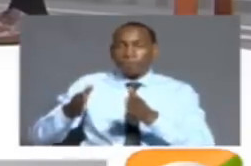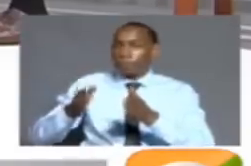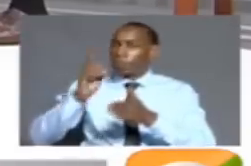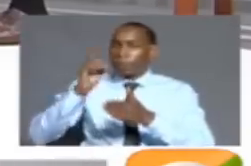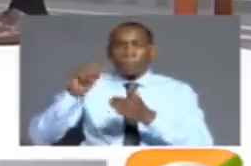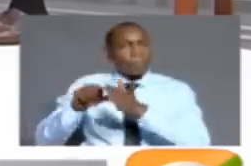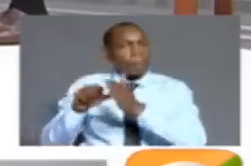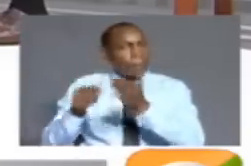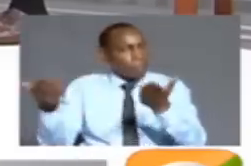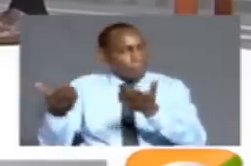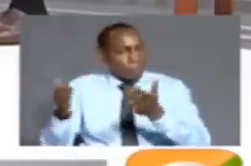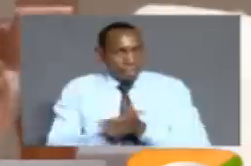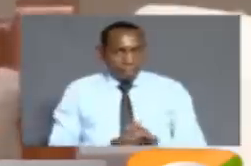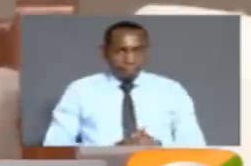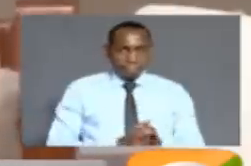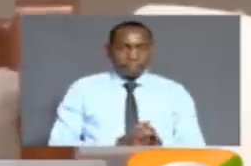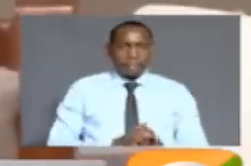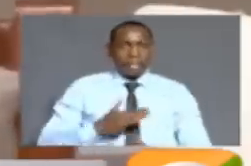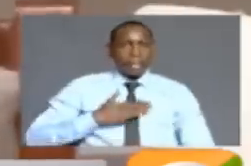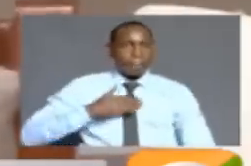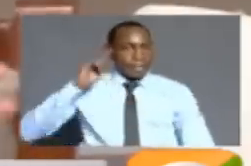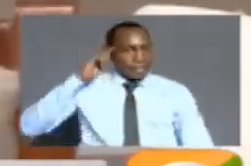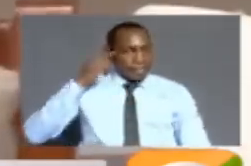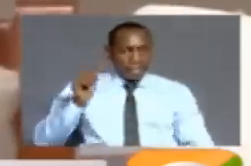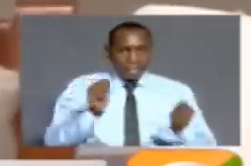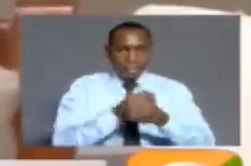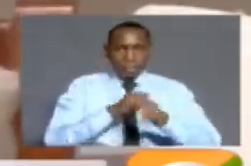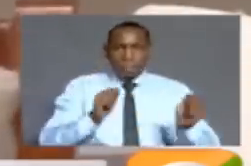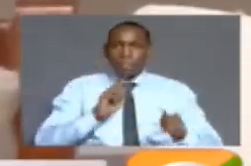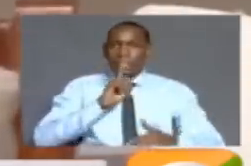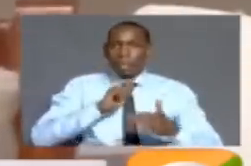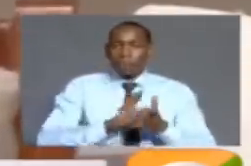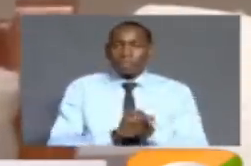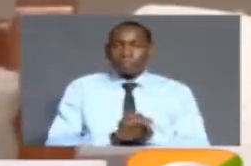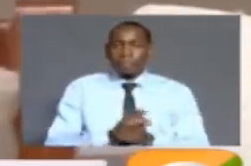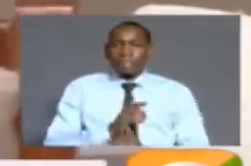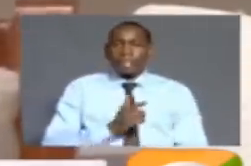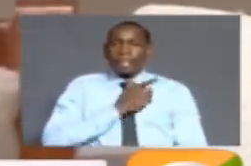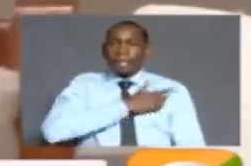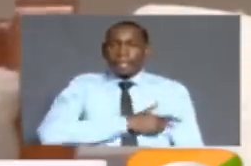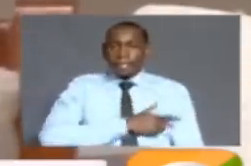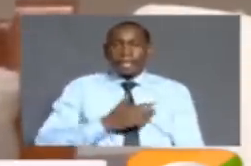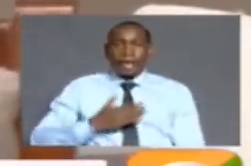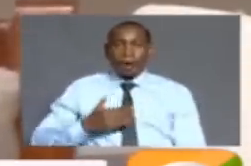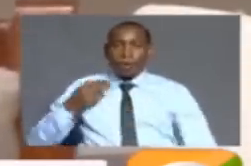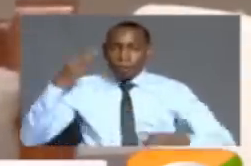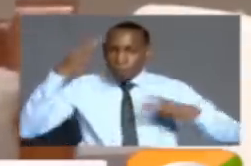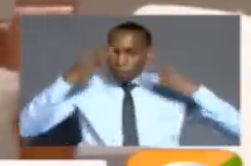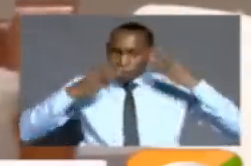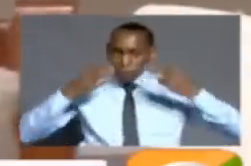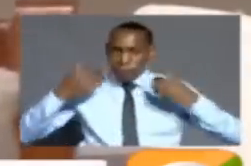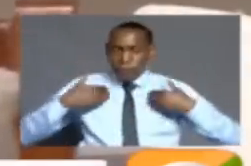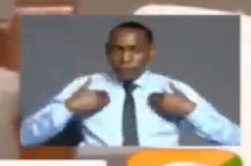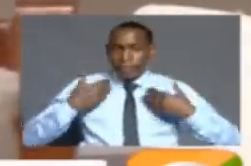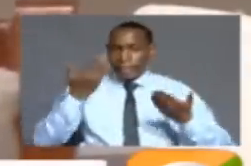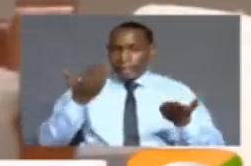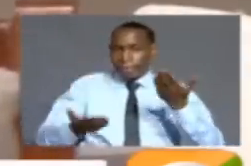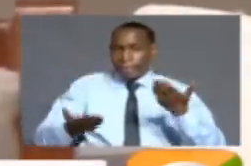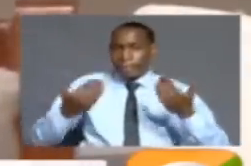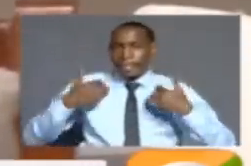is it? I think we can't just say it's laziness. I'm worried that we may be having,